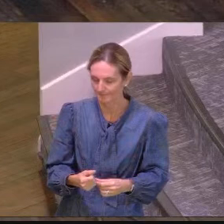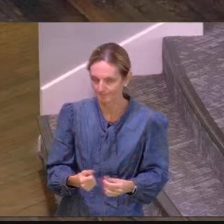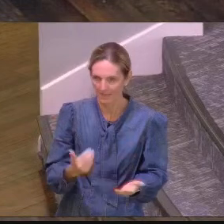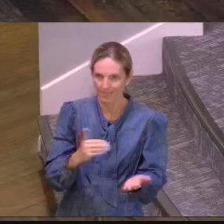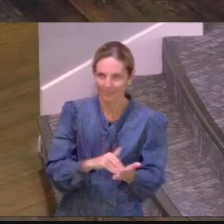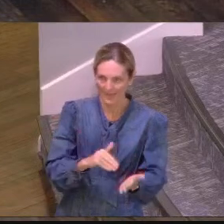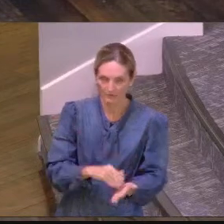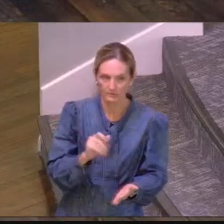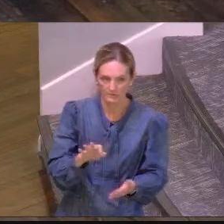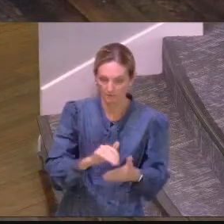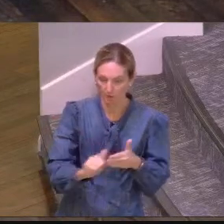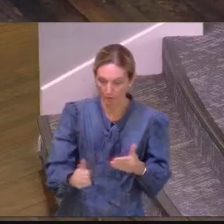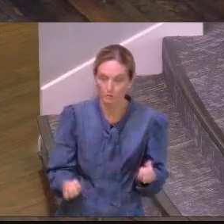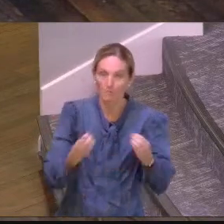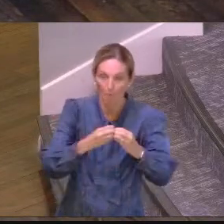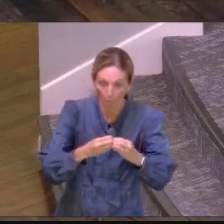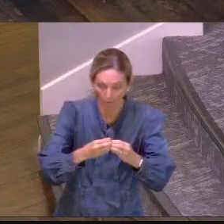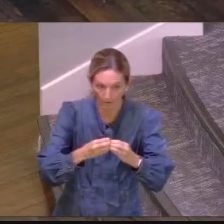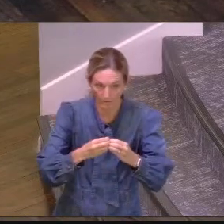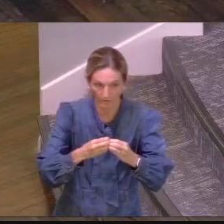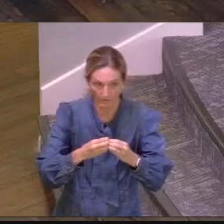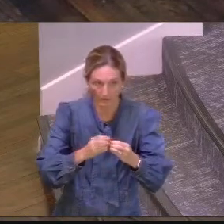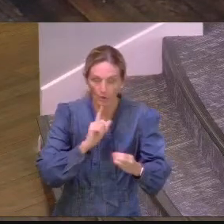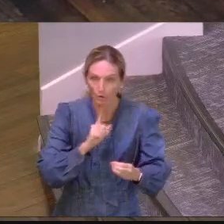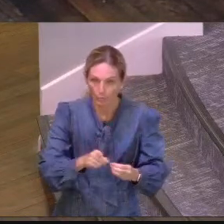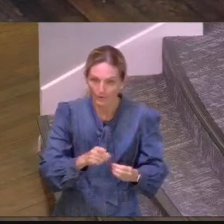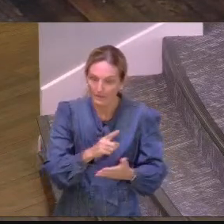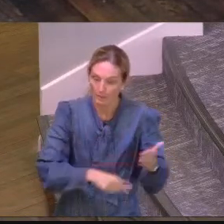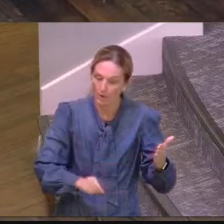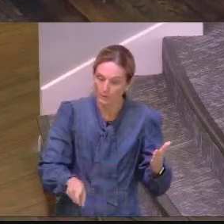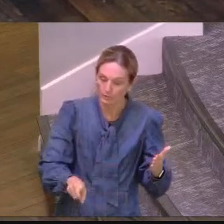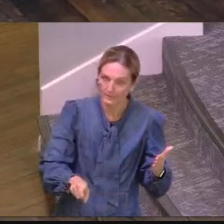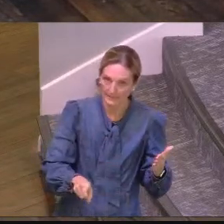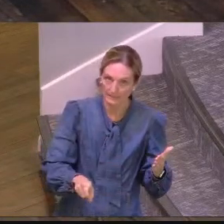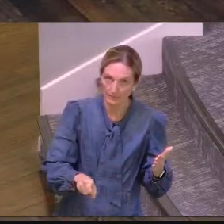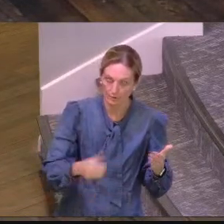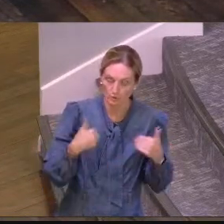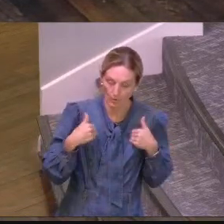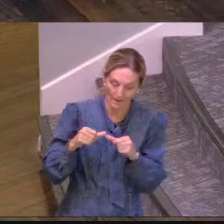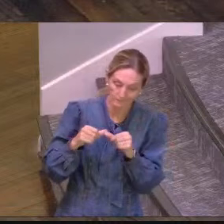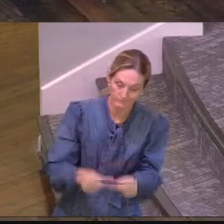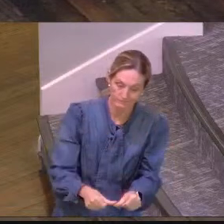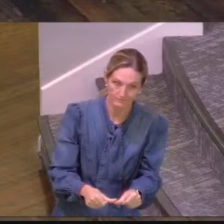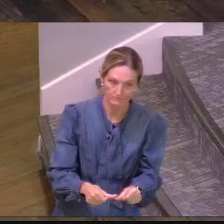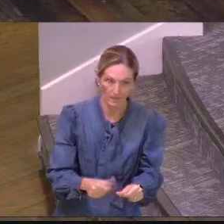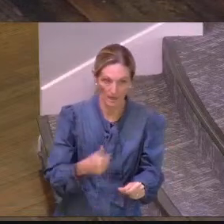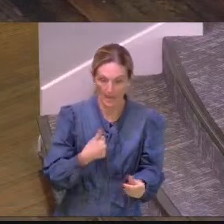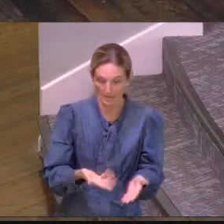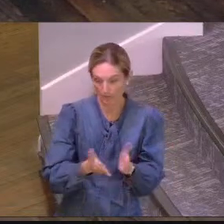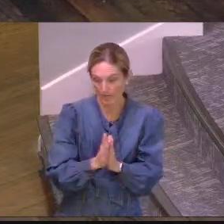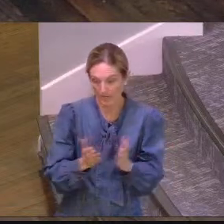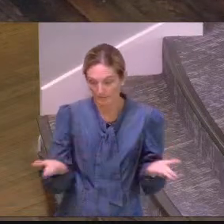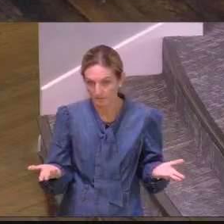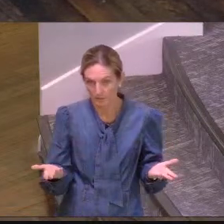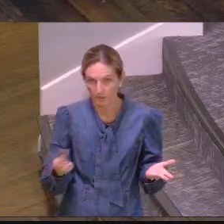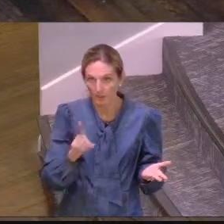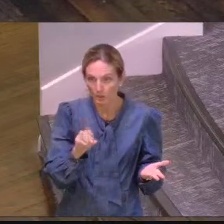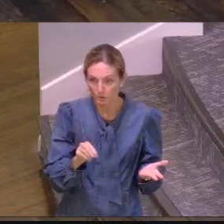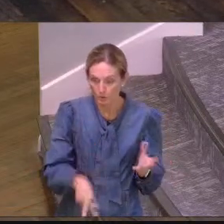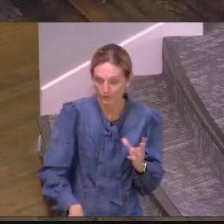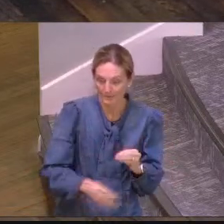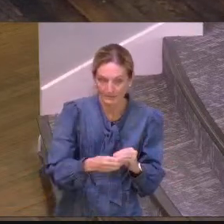dollars more than really what you need to be carrying over. So I would ask that you do an